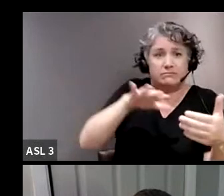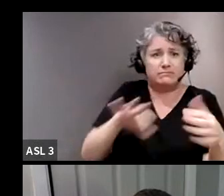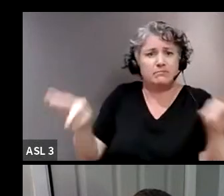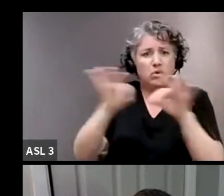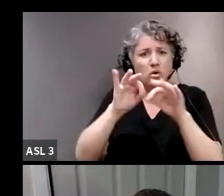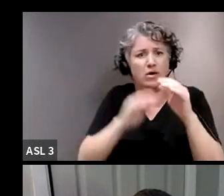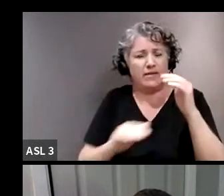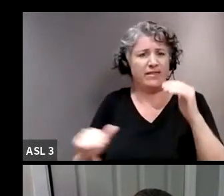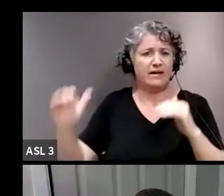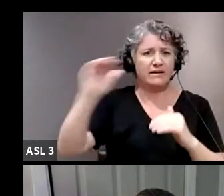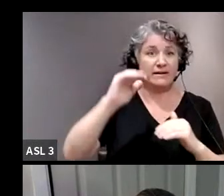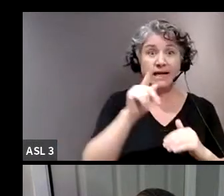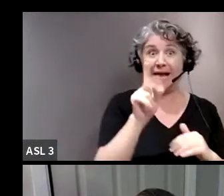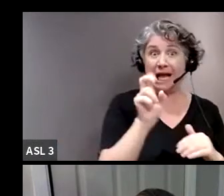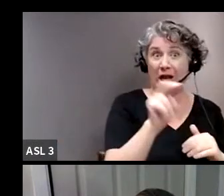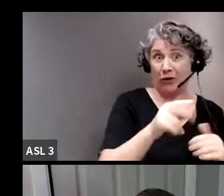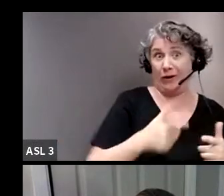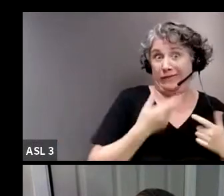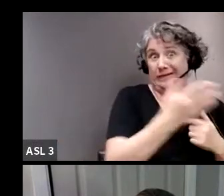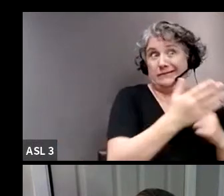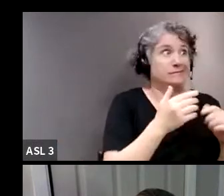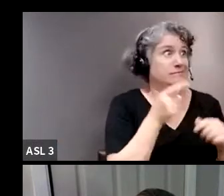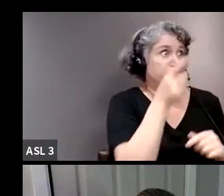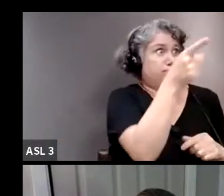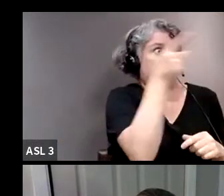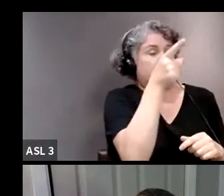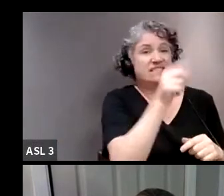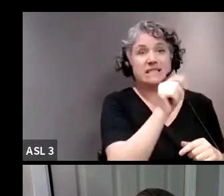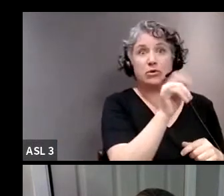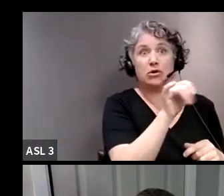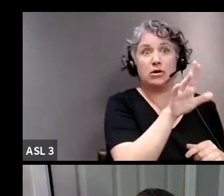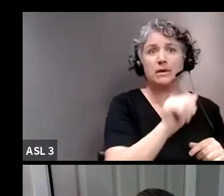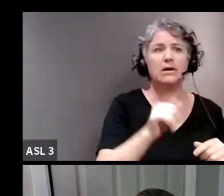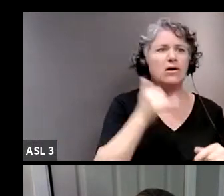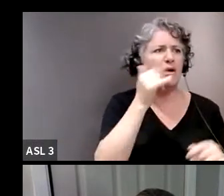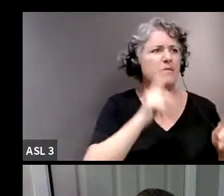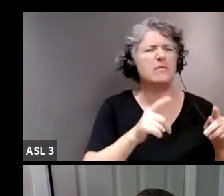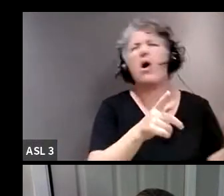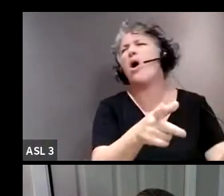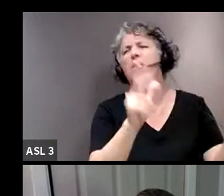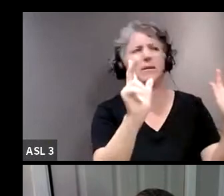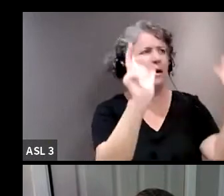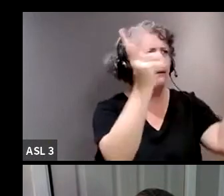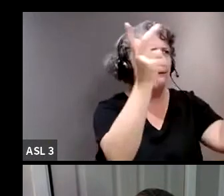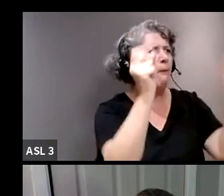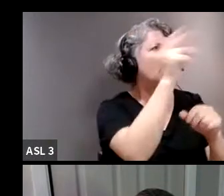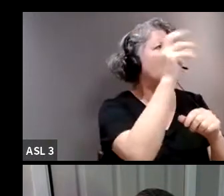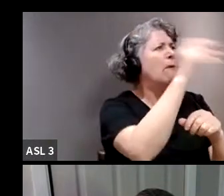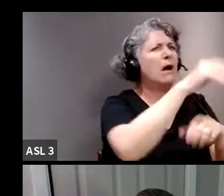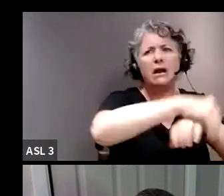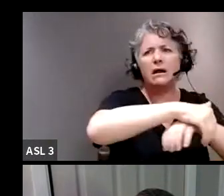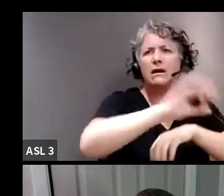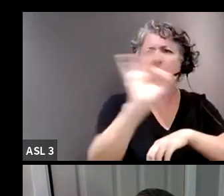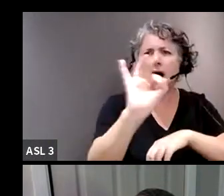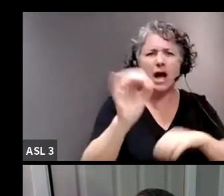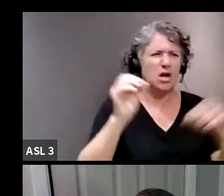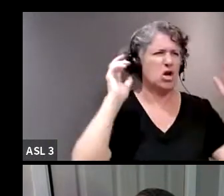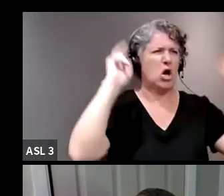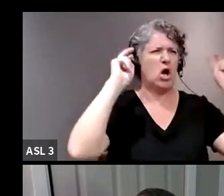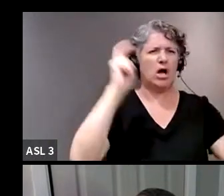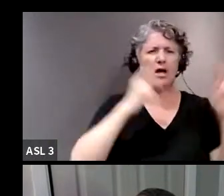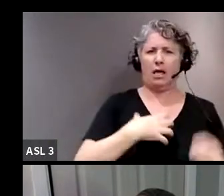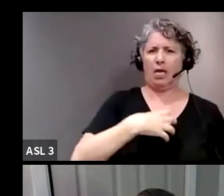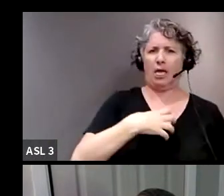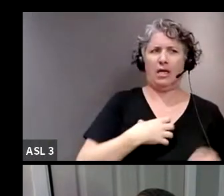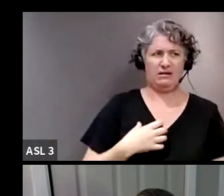living in the suburbs who's calling the cops on black and brown teenagers playing in the streets at 9pm um so i think and in addition to that those who are